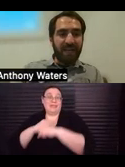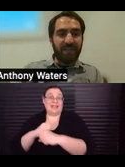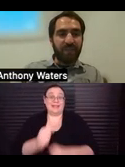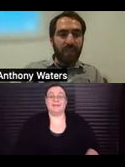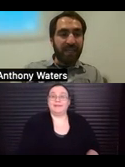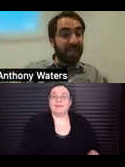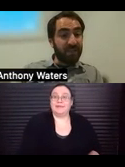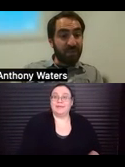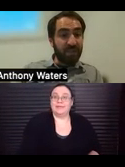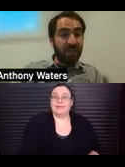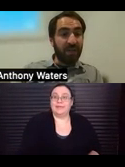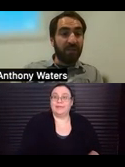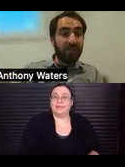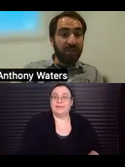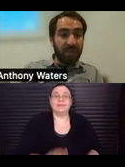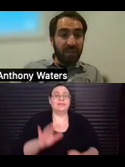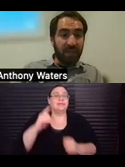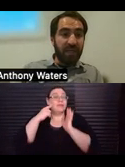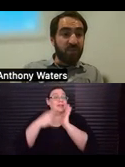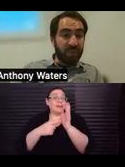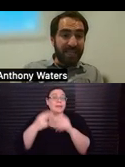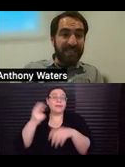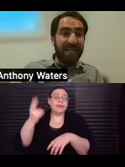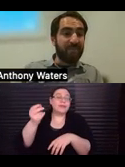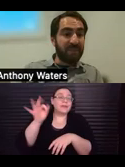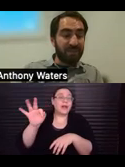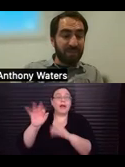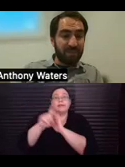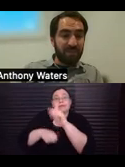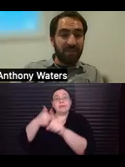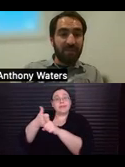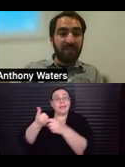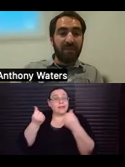Risk factors like a history of suicide attempts,